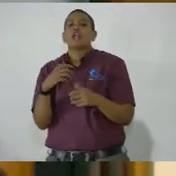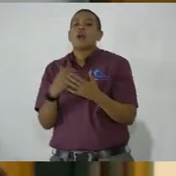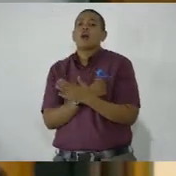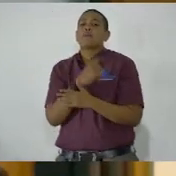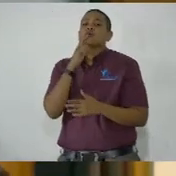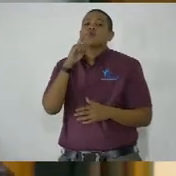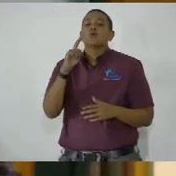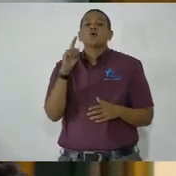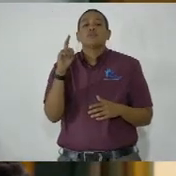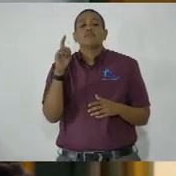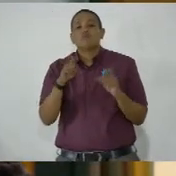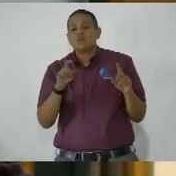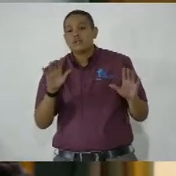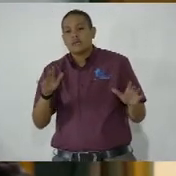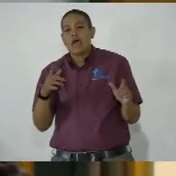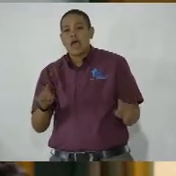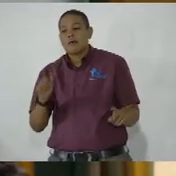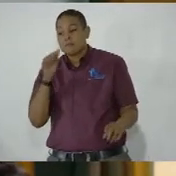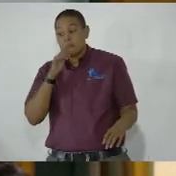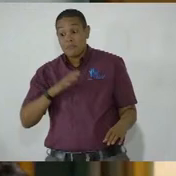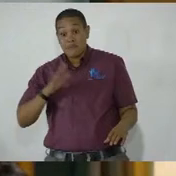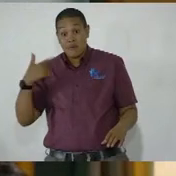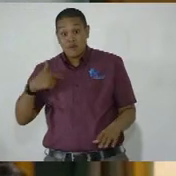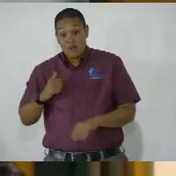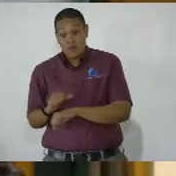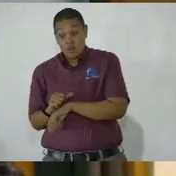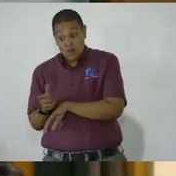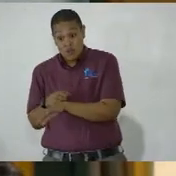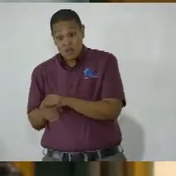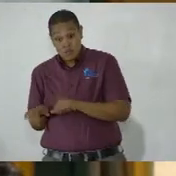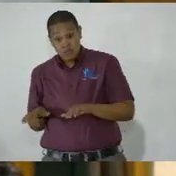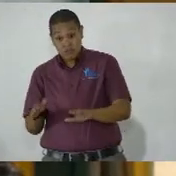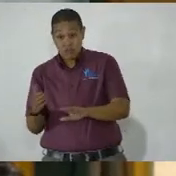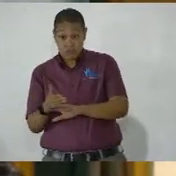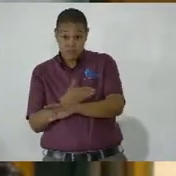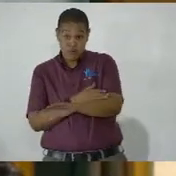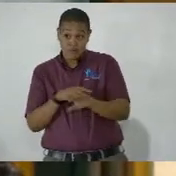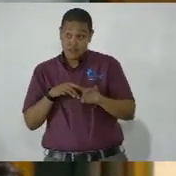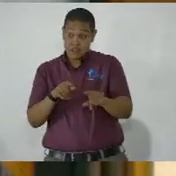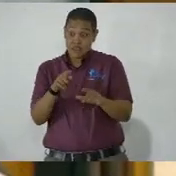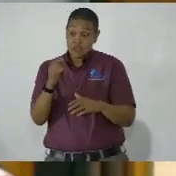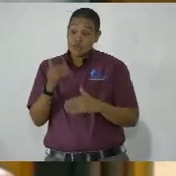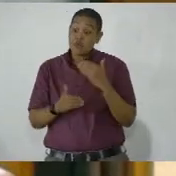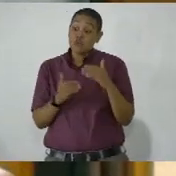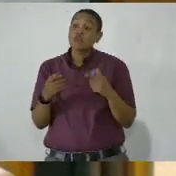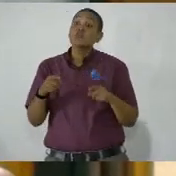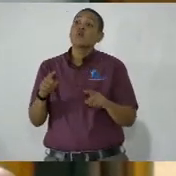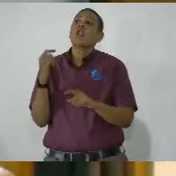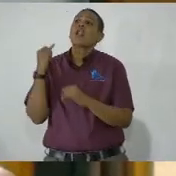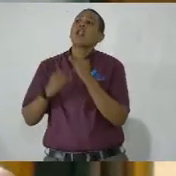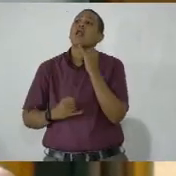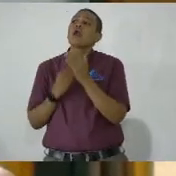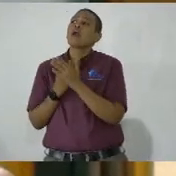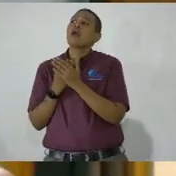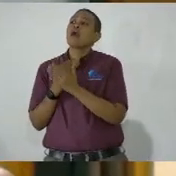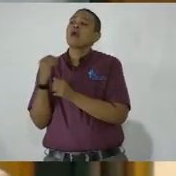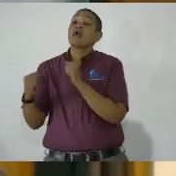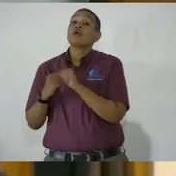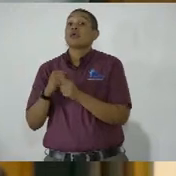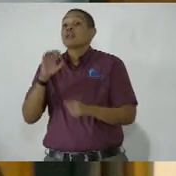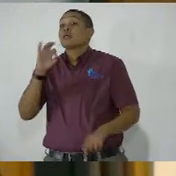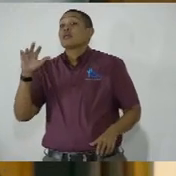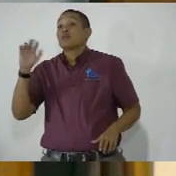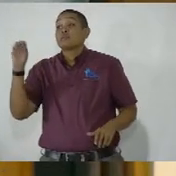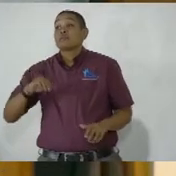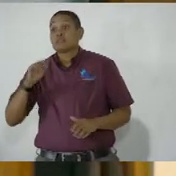start. Madam Speaker, we have been working to improve the efficiency of this process, and during the last fiscal year, 93%